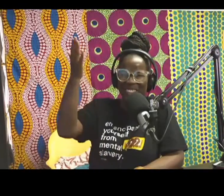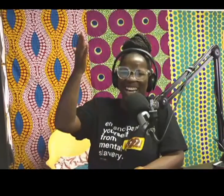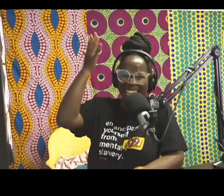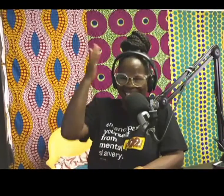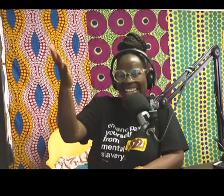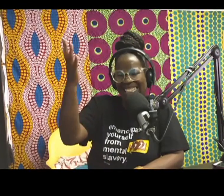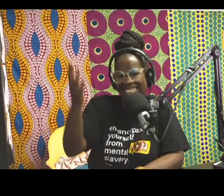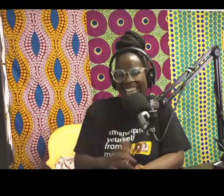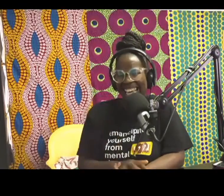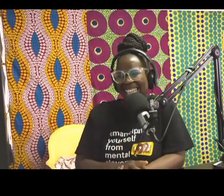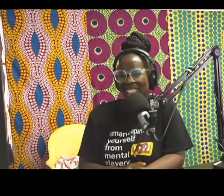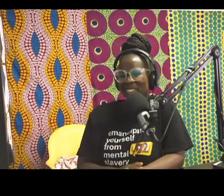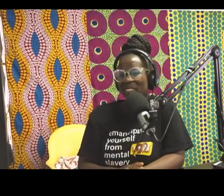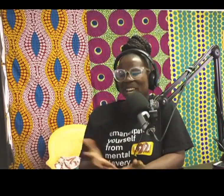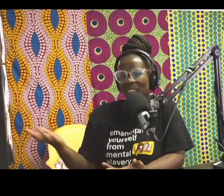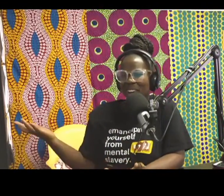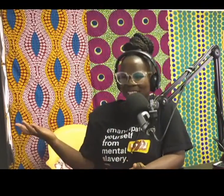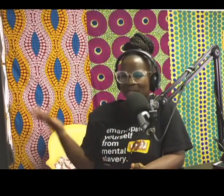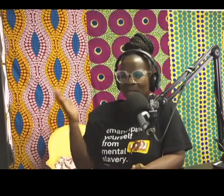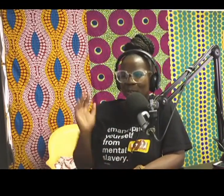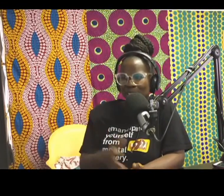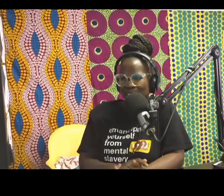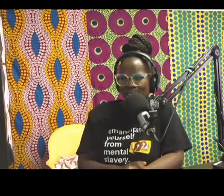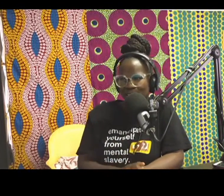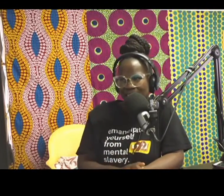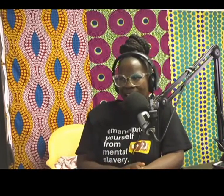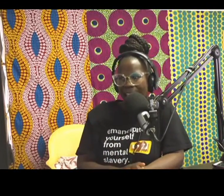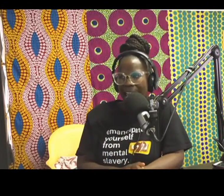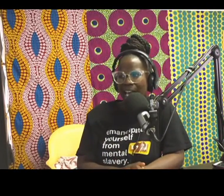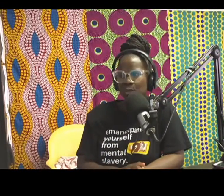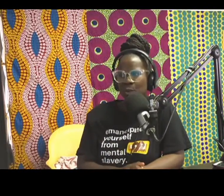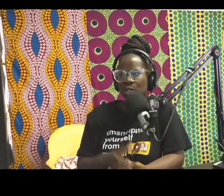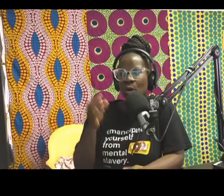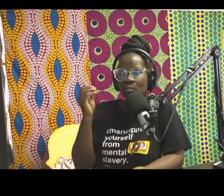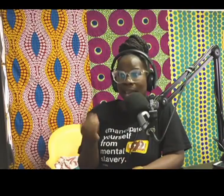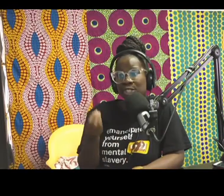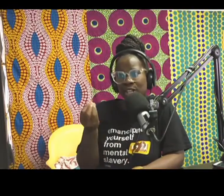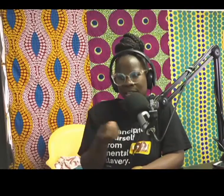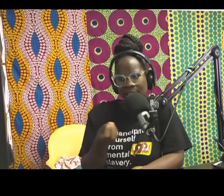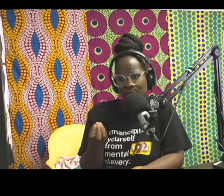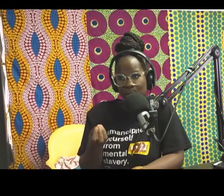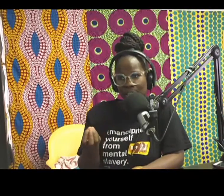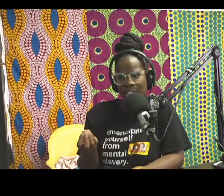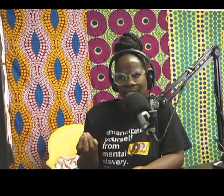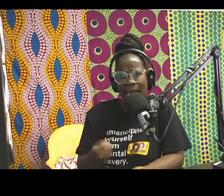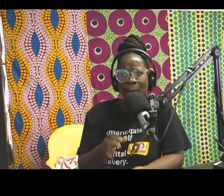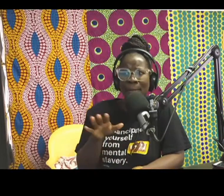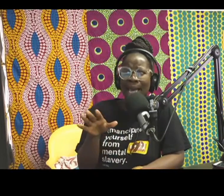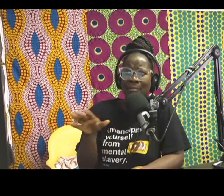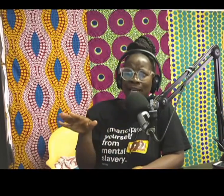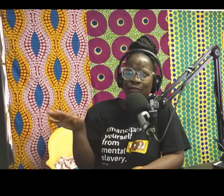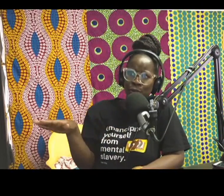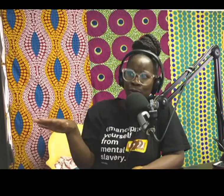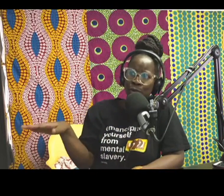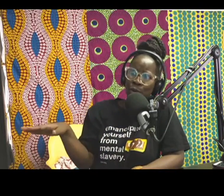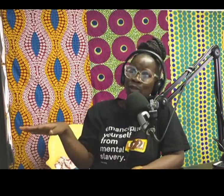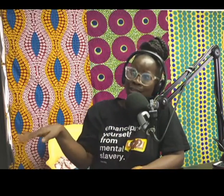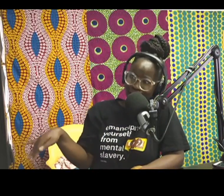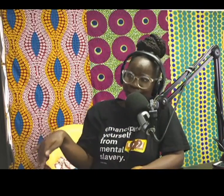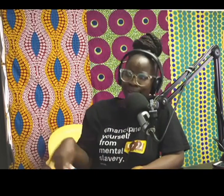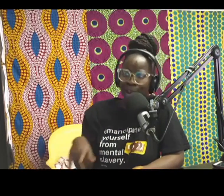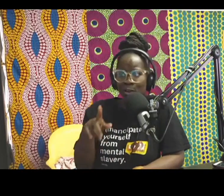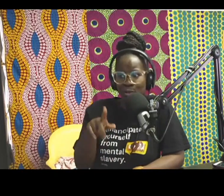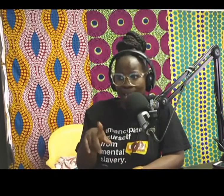but it's Kulan Ganes. She's been a makeup artist for 14 years and has worked on major international productions like Mad Max Fury